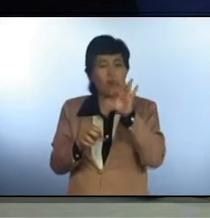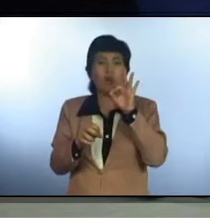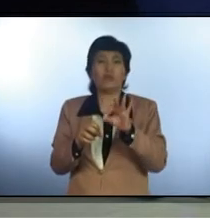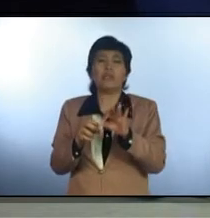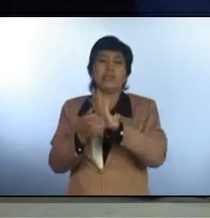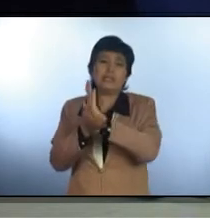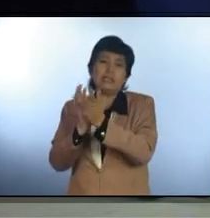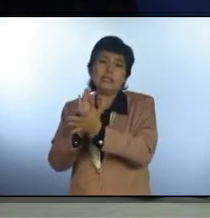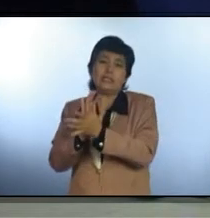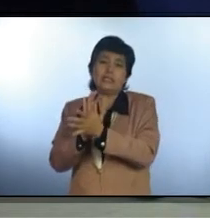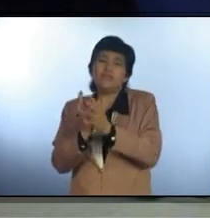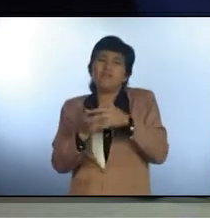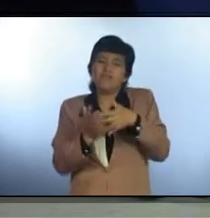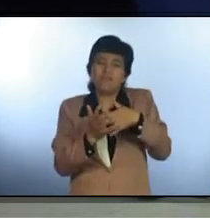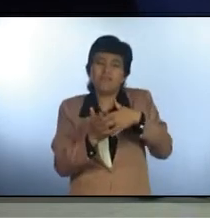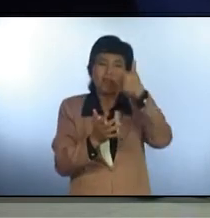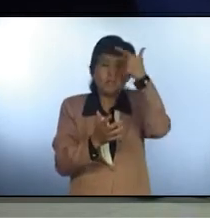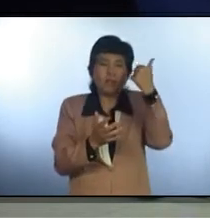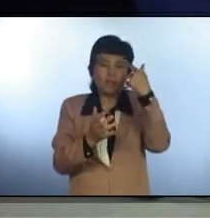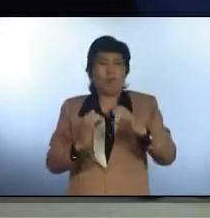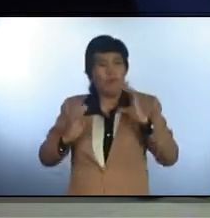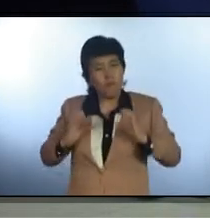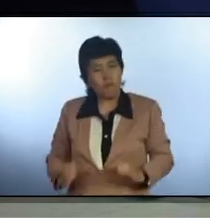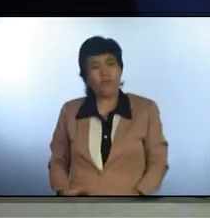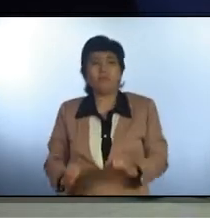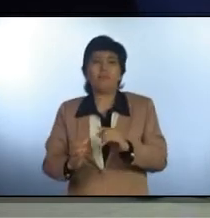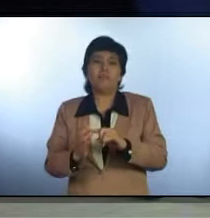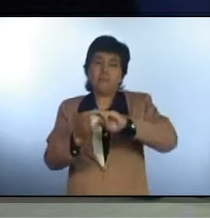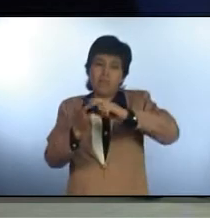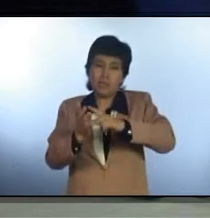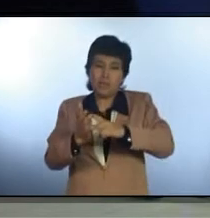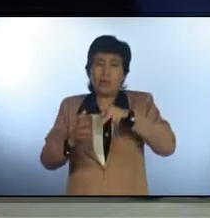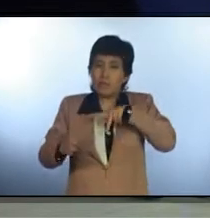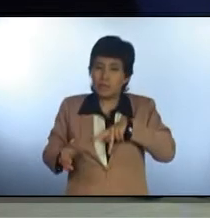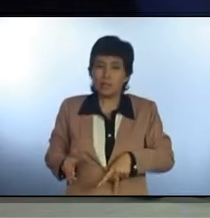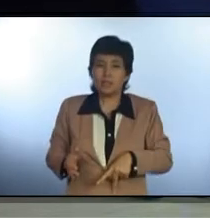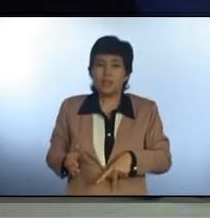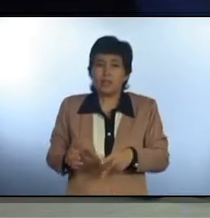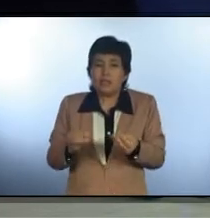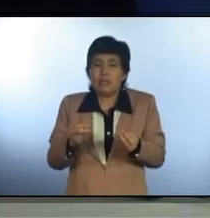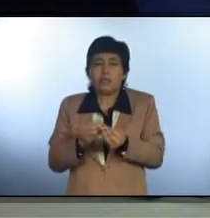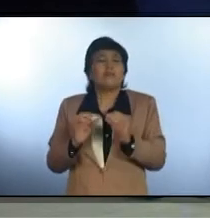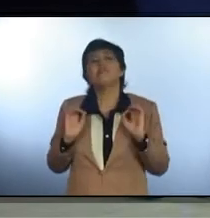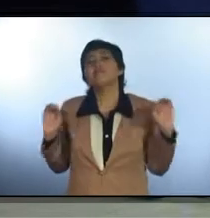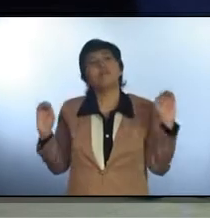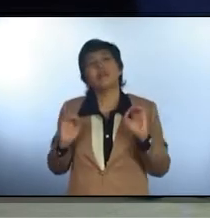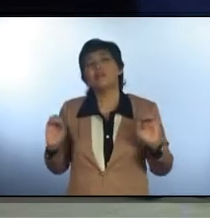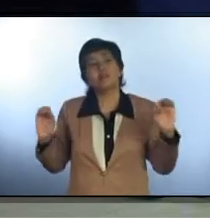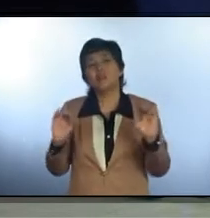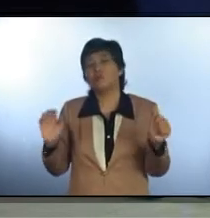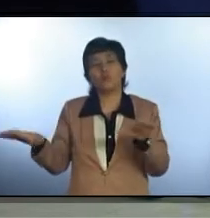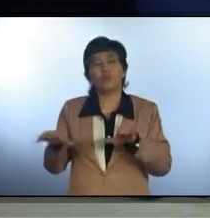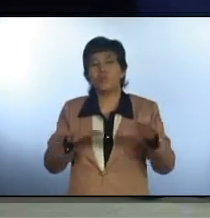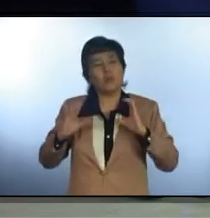personality as a really weak factor towards conformity, meaning personality has almost or nothing to do